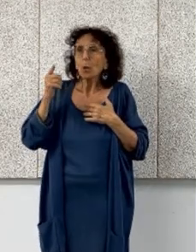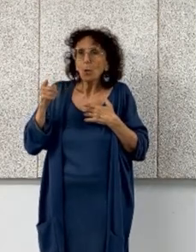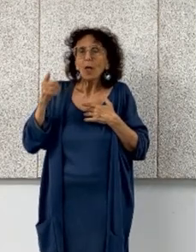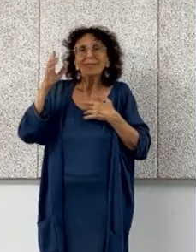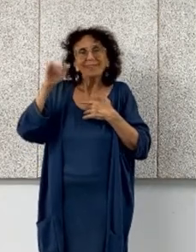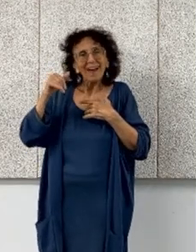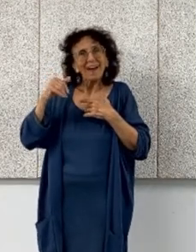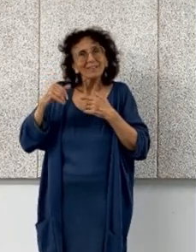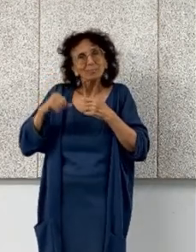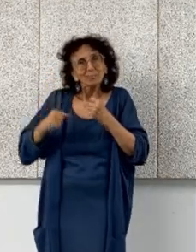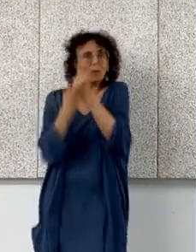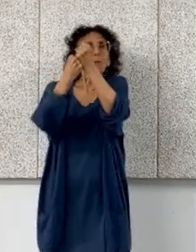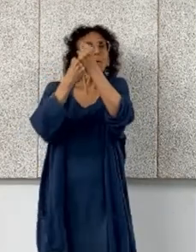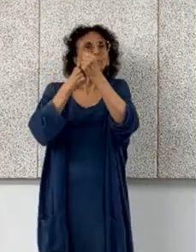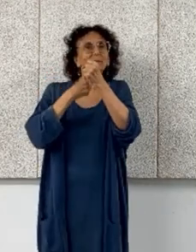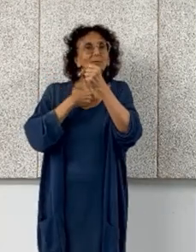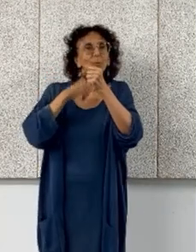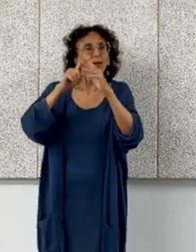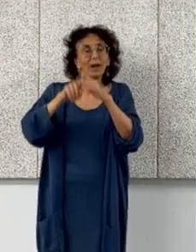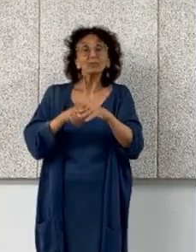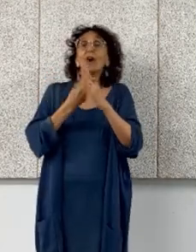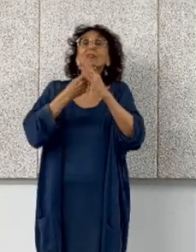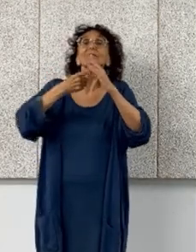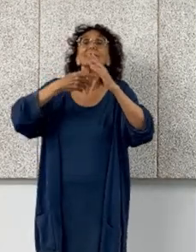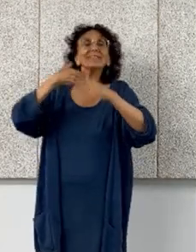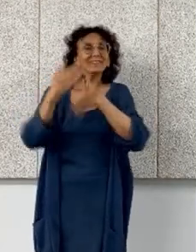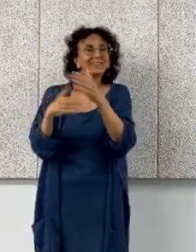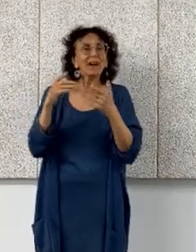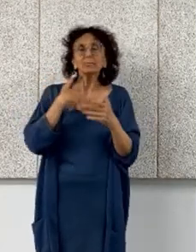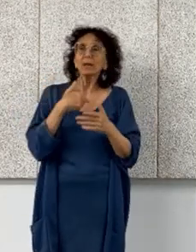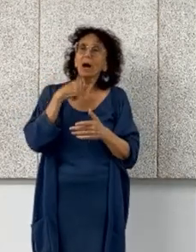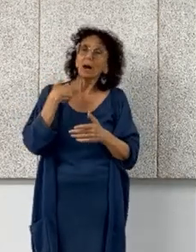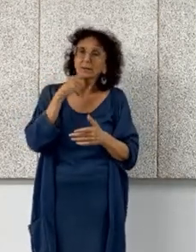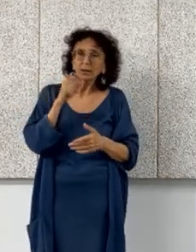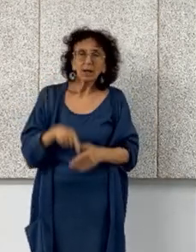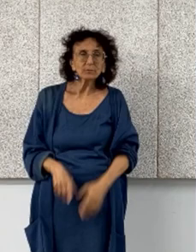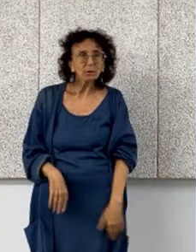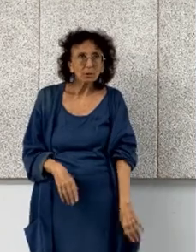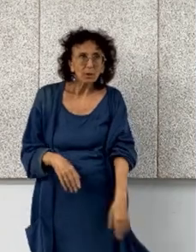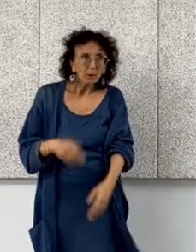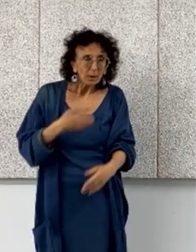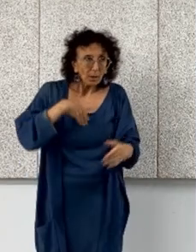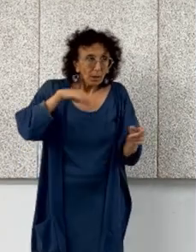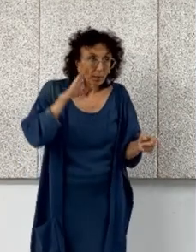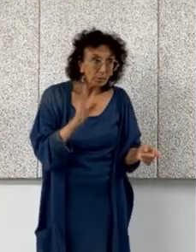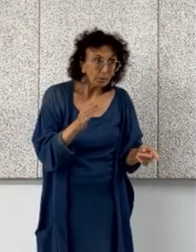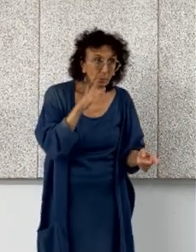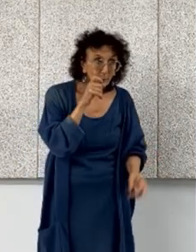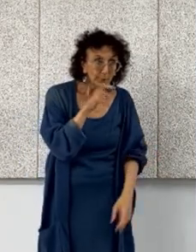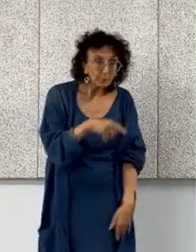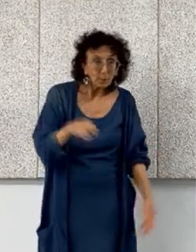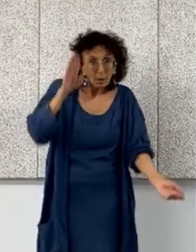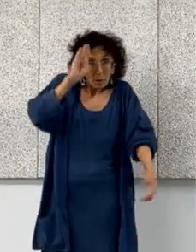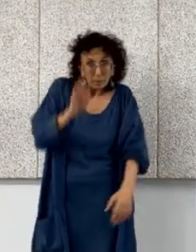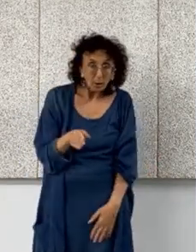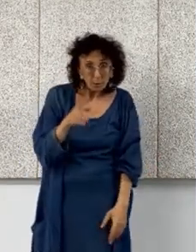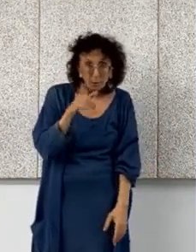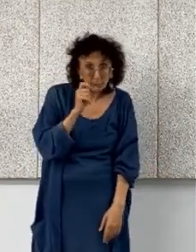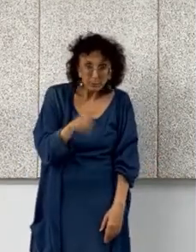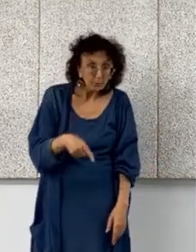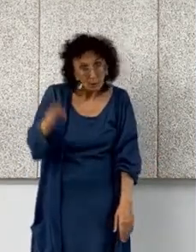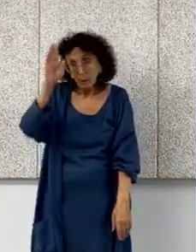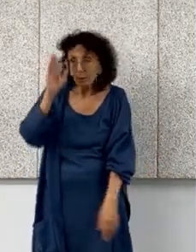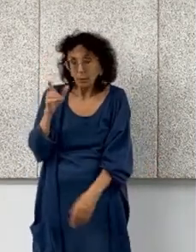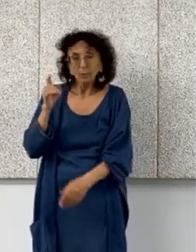my journey. So that this is just to say, I didn't have to do a round of cold calls to begin, because I had done the last meeting that